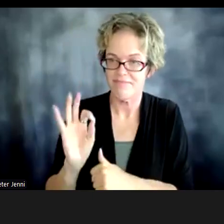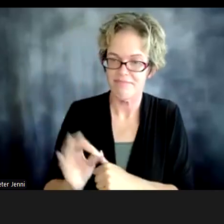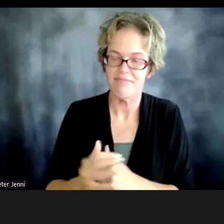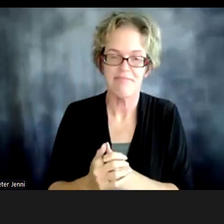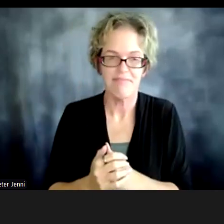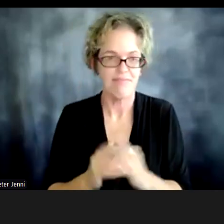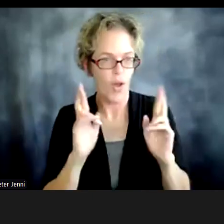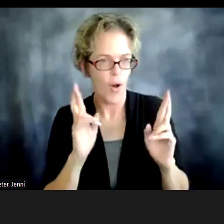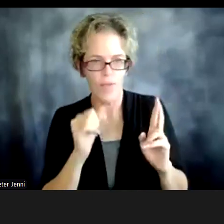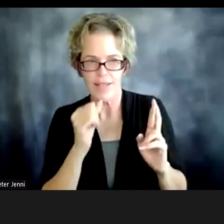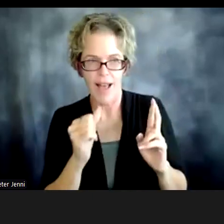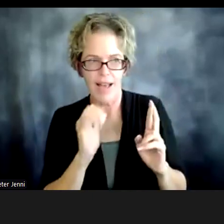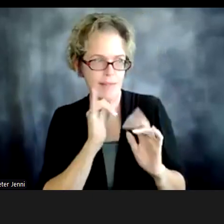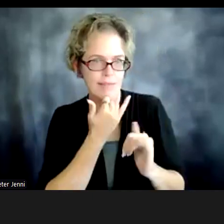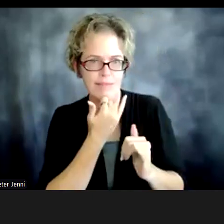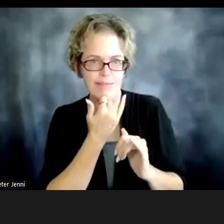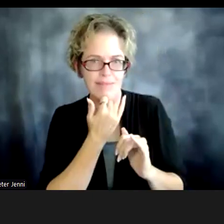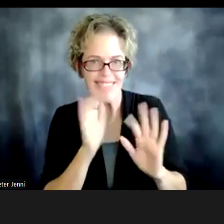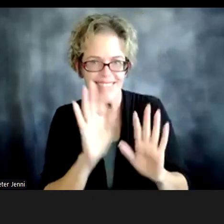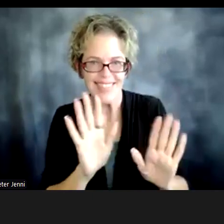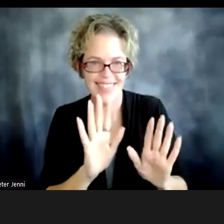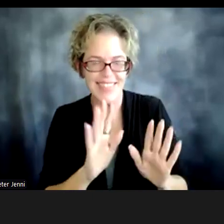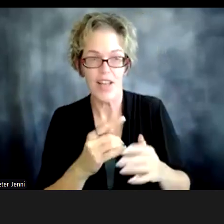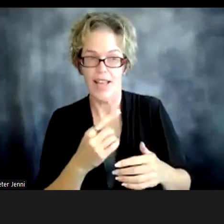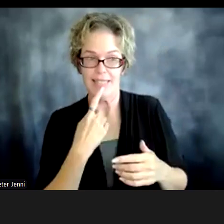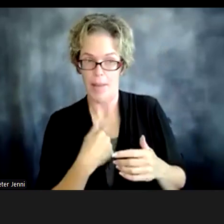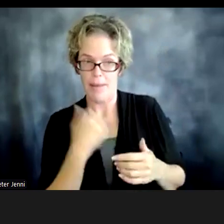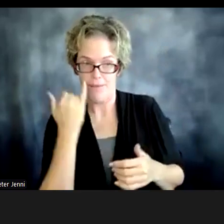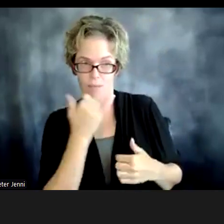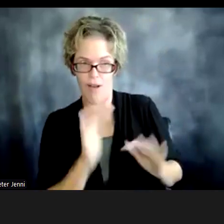Hopefully I didn't misstate anything, but feel free to correct me if I did.